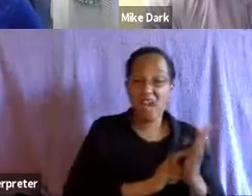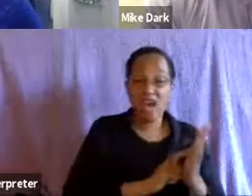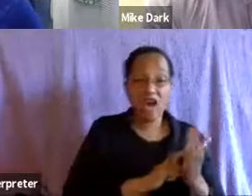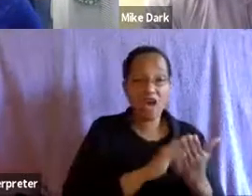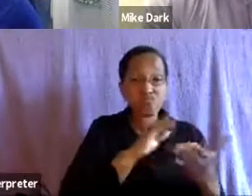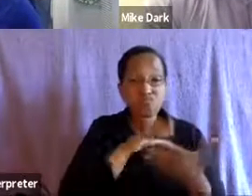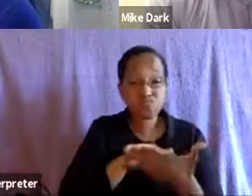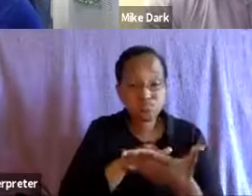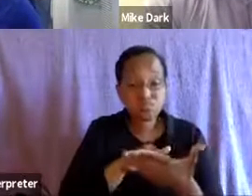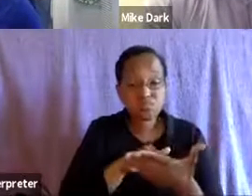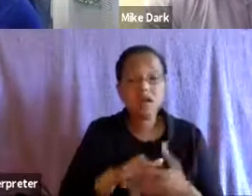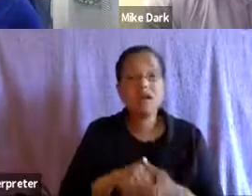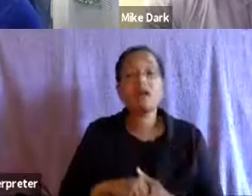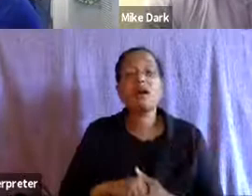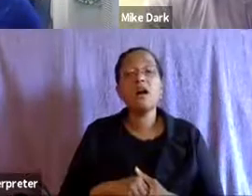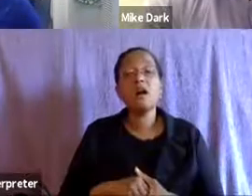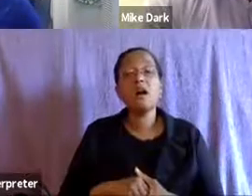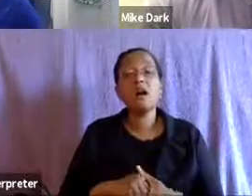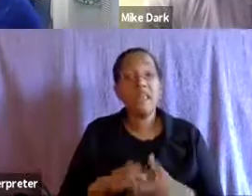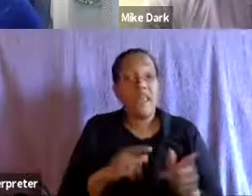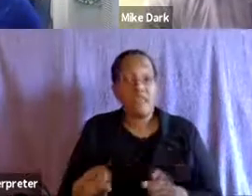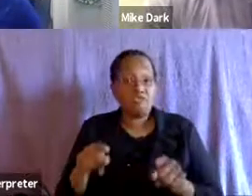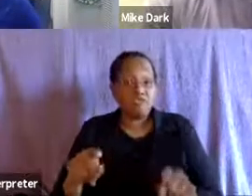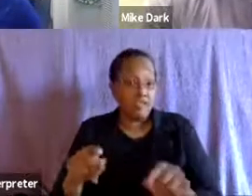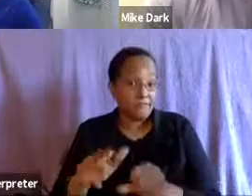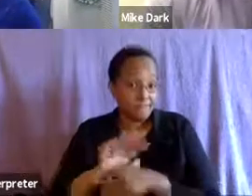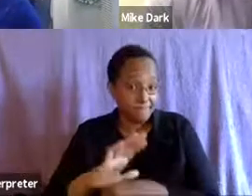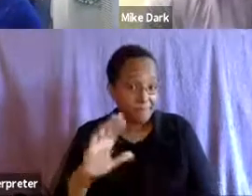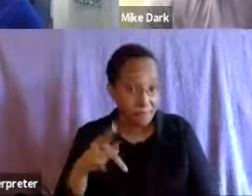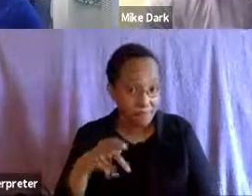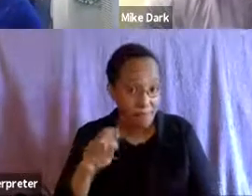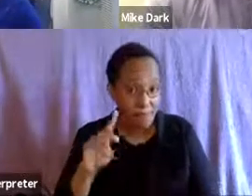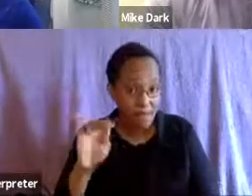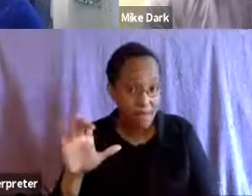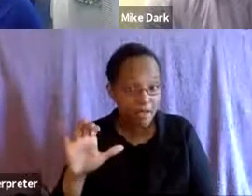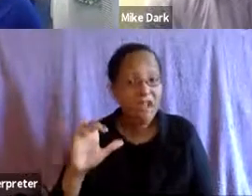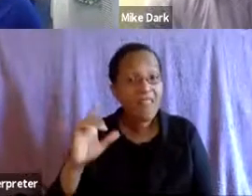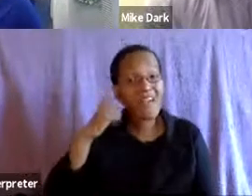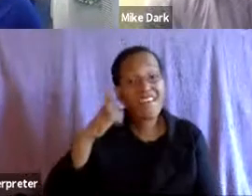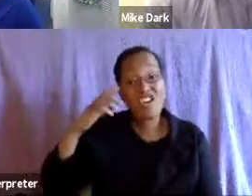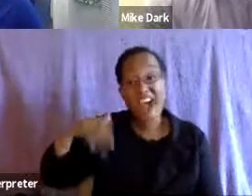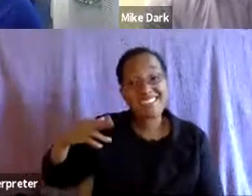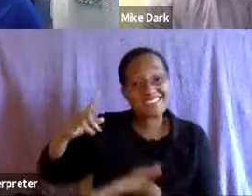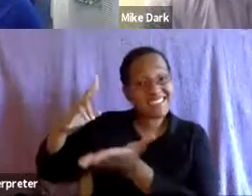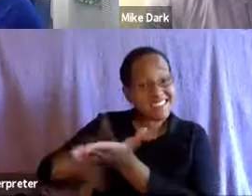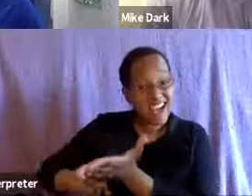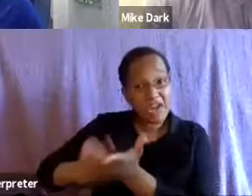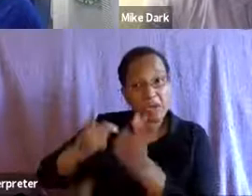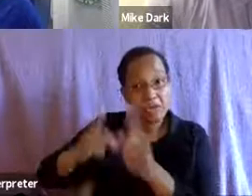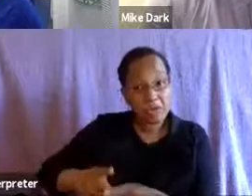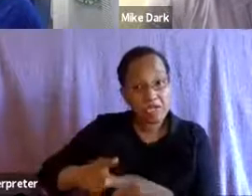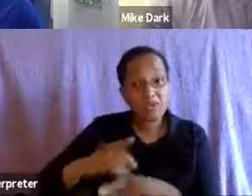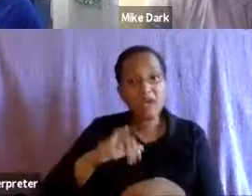COVID. I think there are, if anything, fewer than normal cases relating to abuse taking place